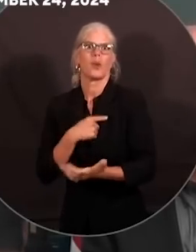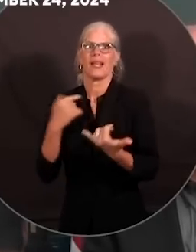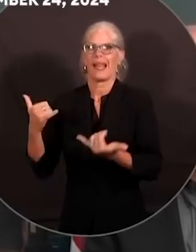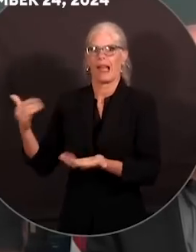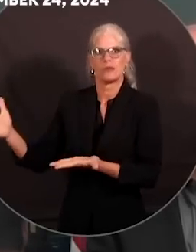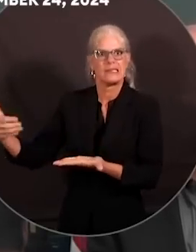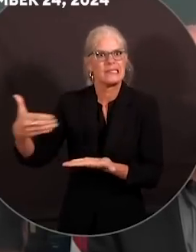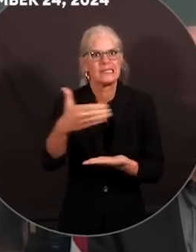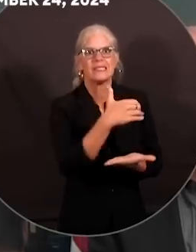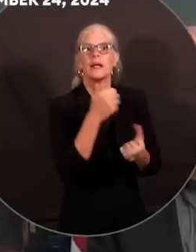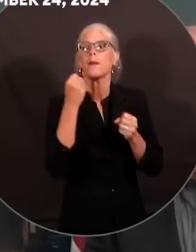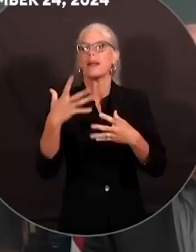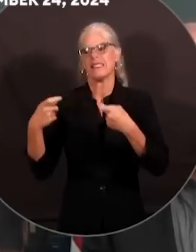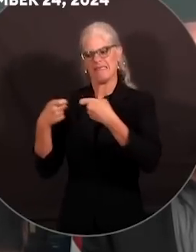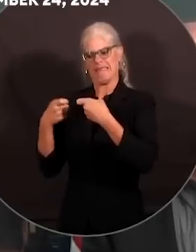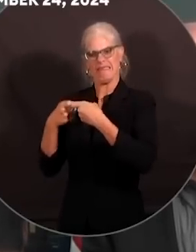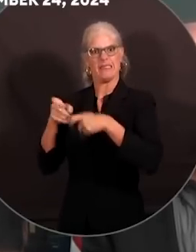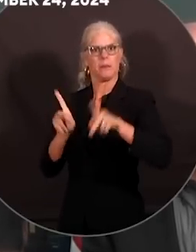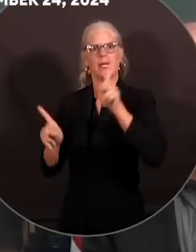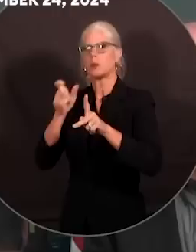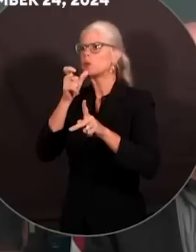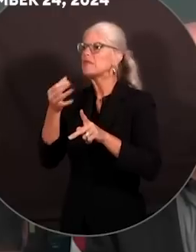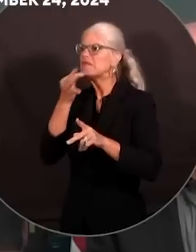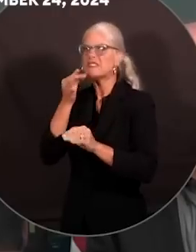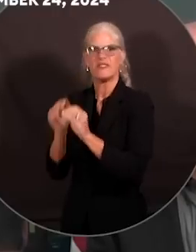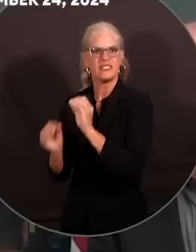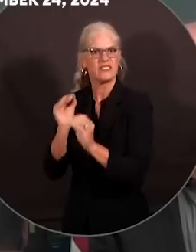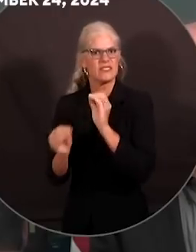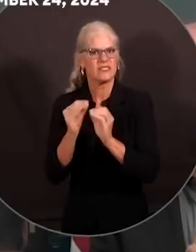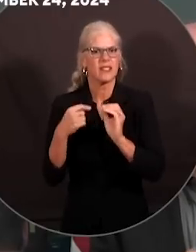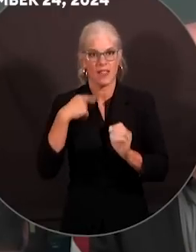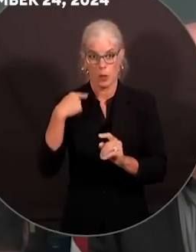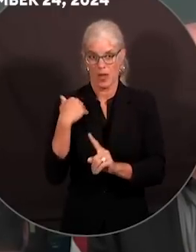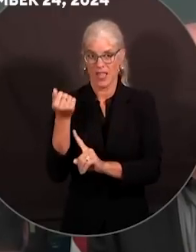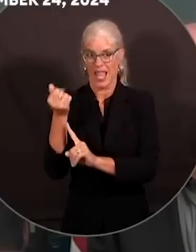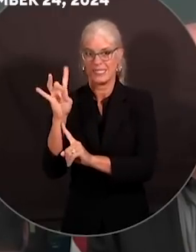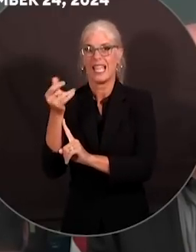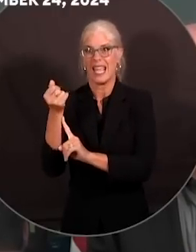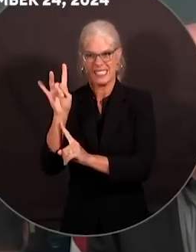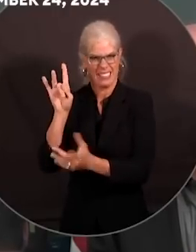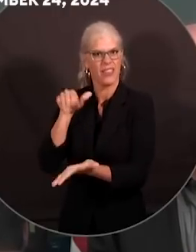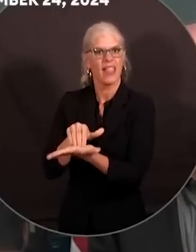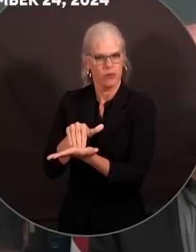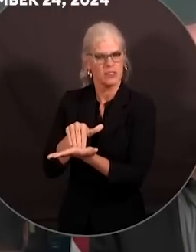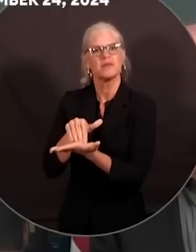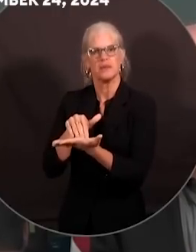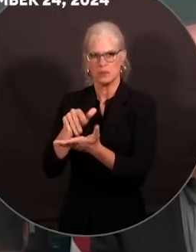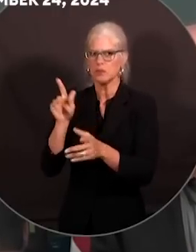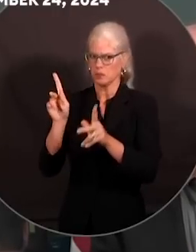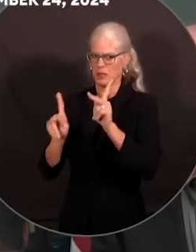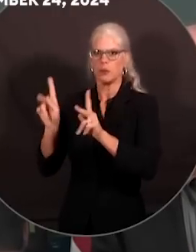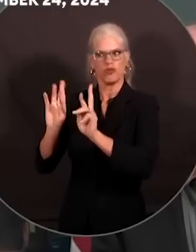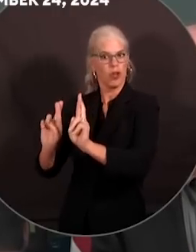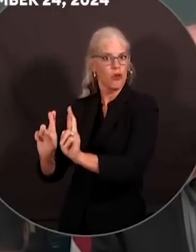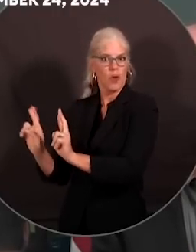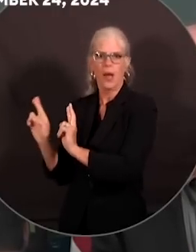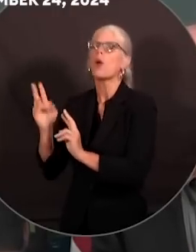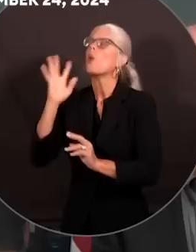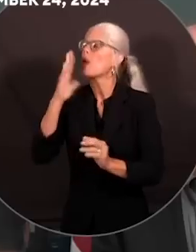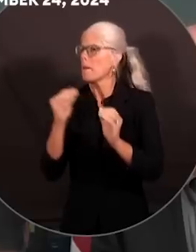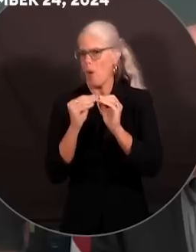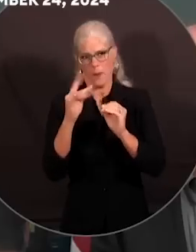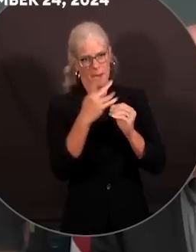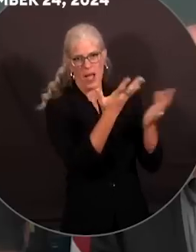linemen who are going to be ready. I think we're up to 18,000 now. There's more that are going to be en route at safe locations